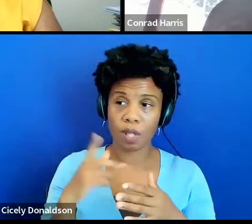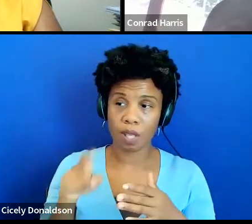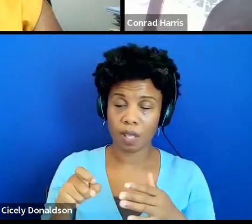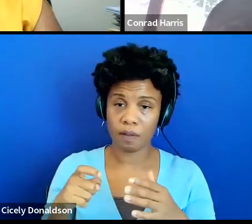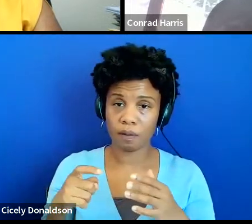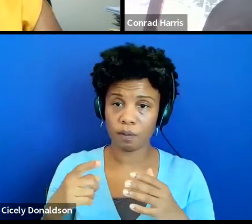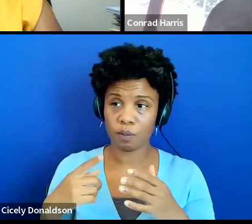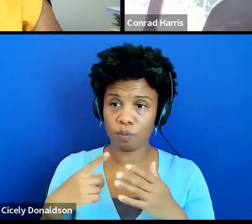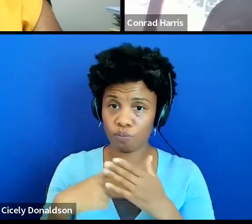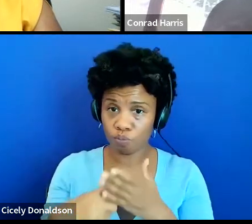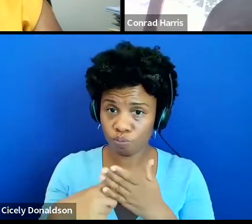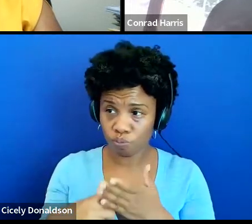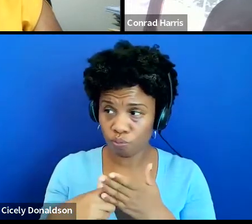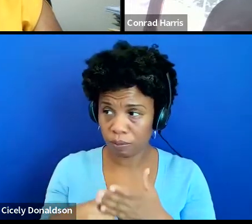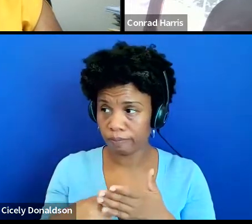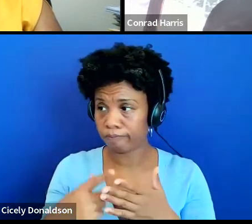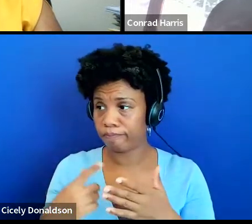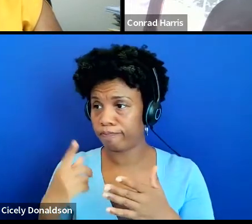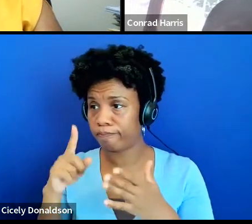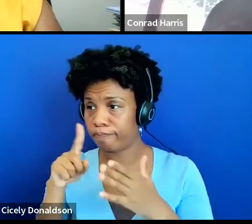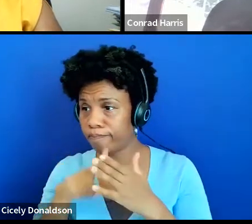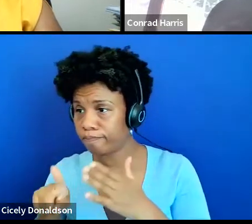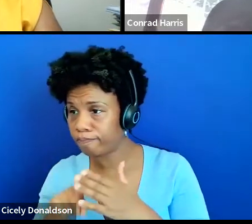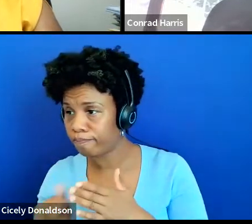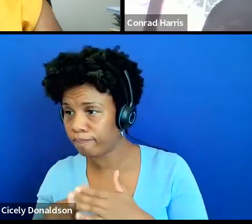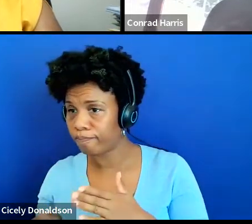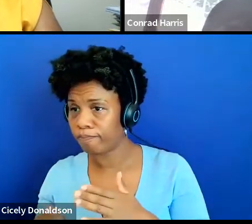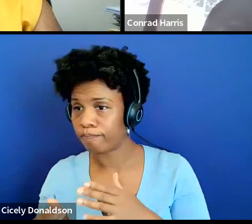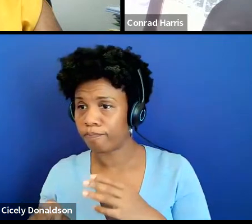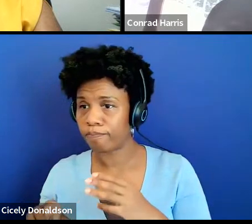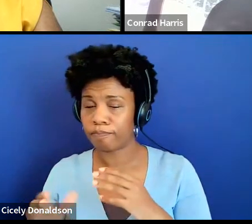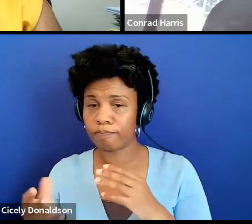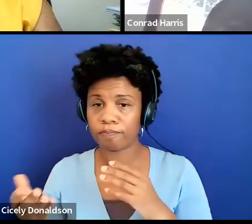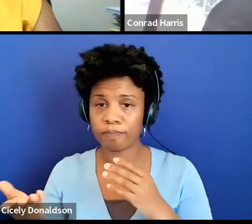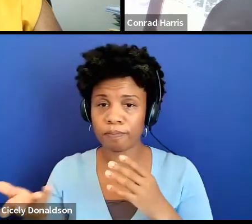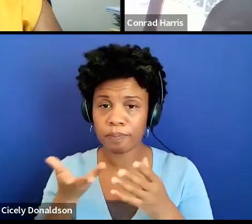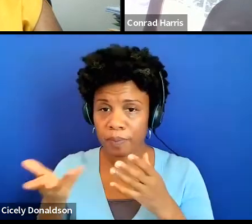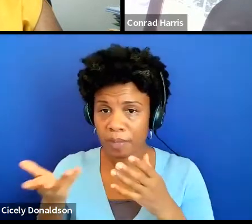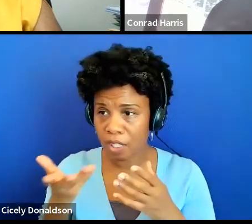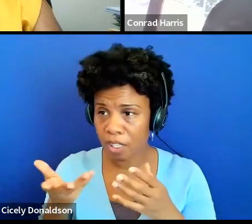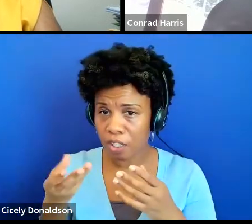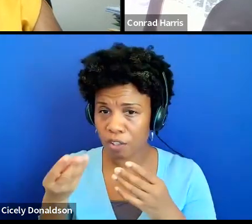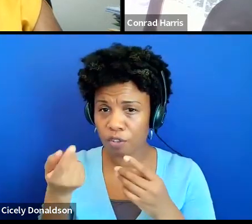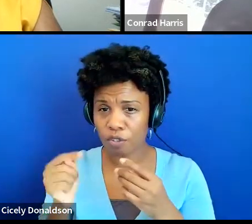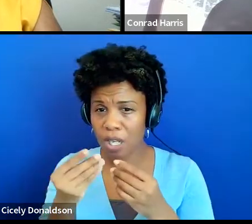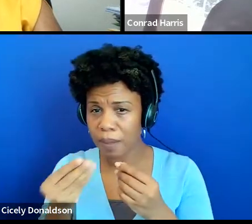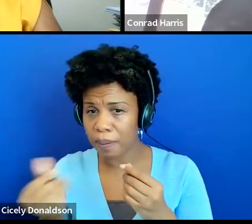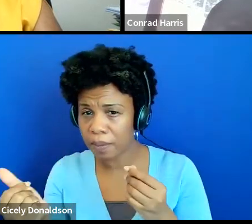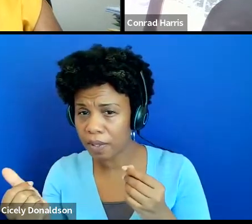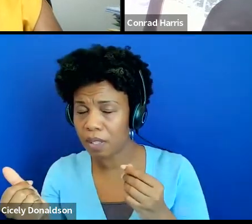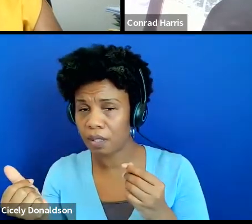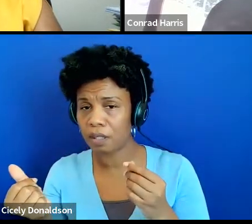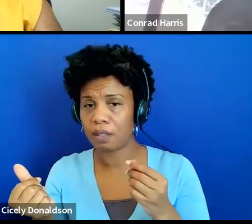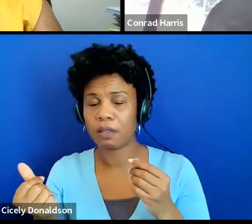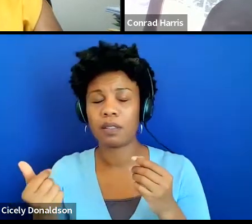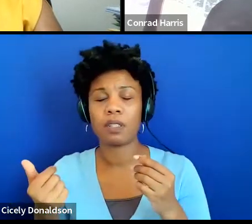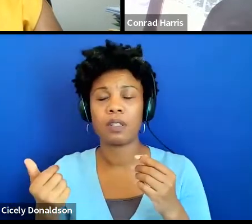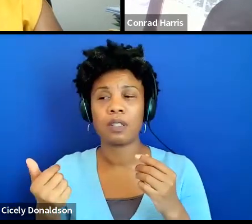before it is referred to the Disability Rights Tribunal. And that is how the legal